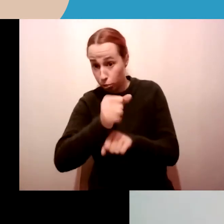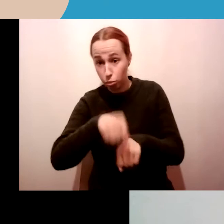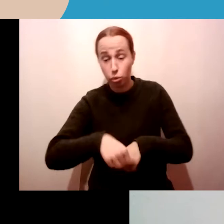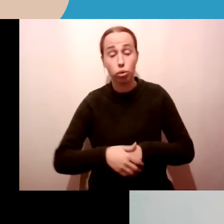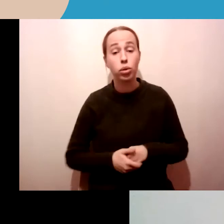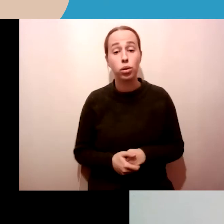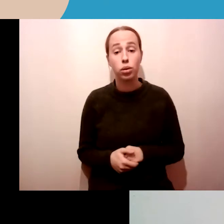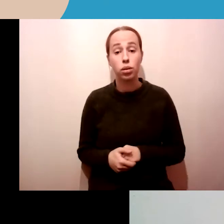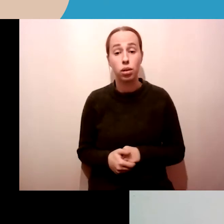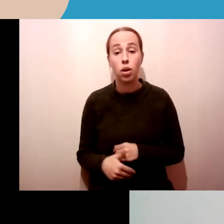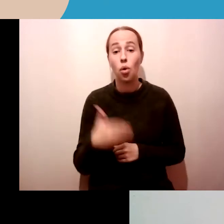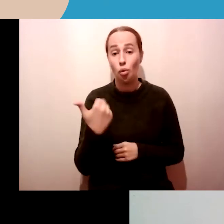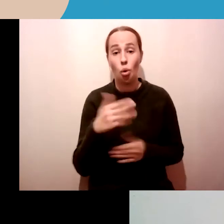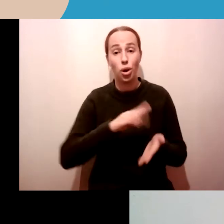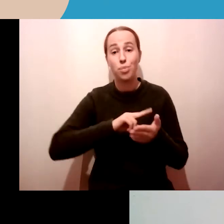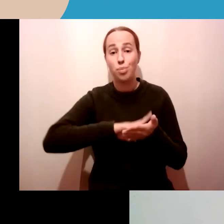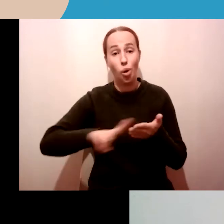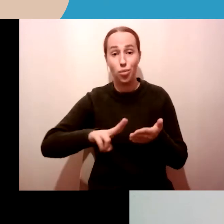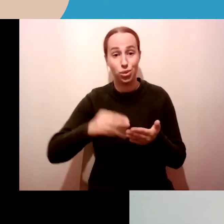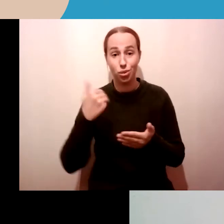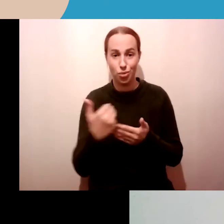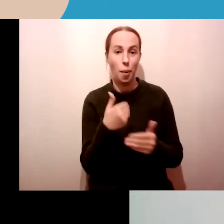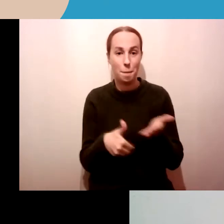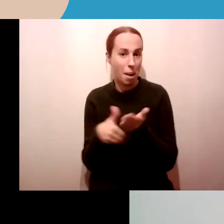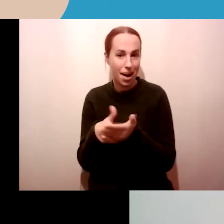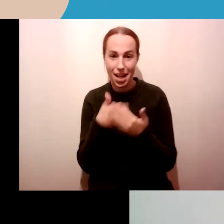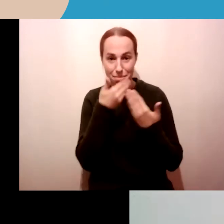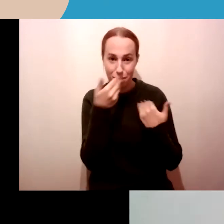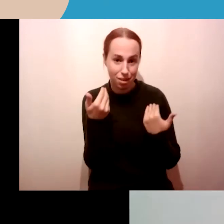that advised to hit back,